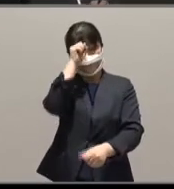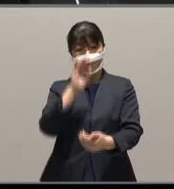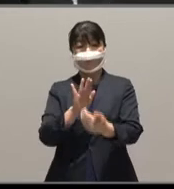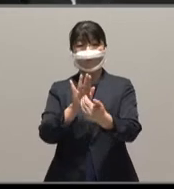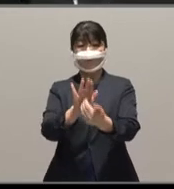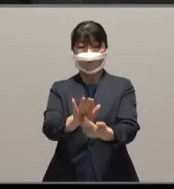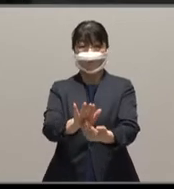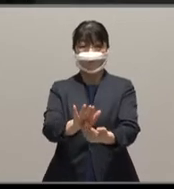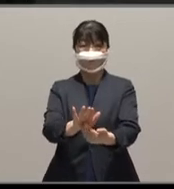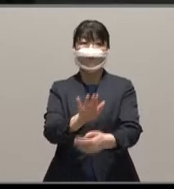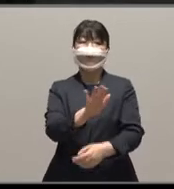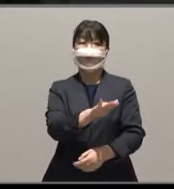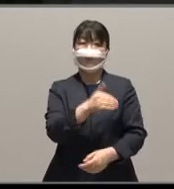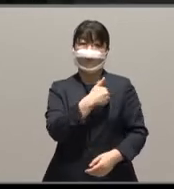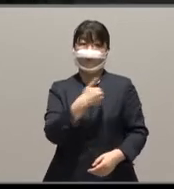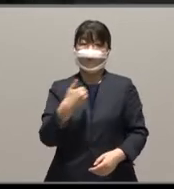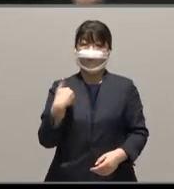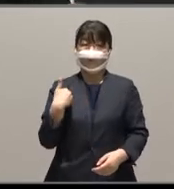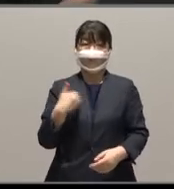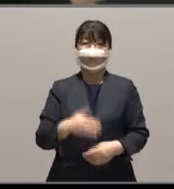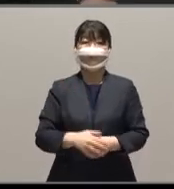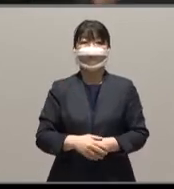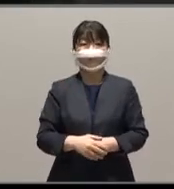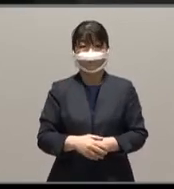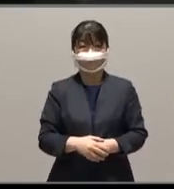for lifestyle disease, and